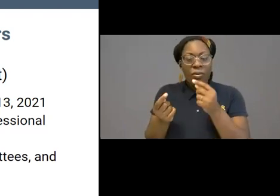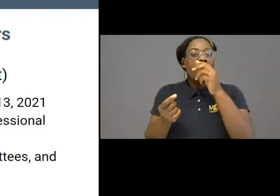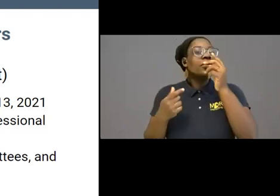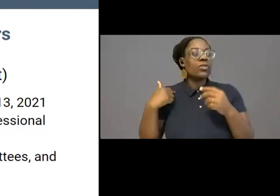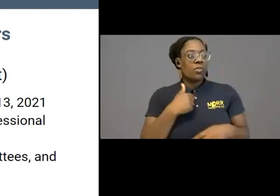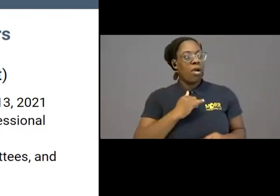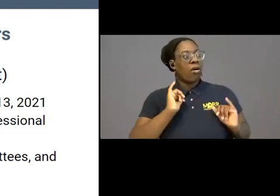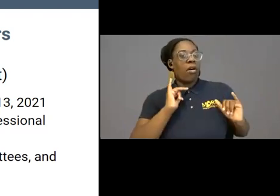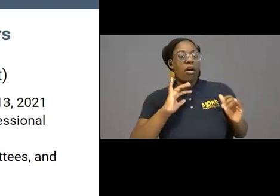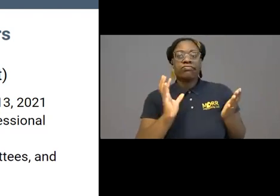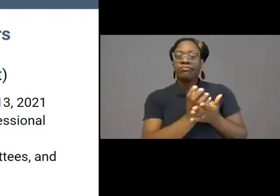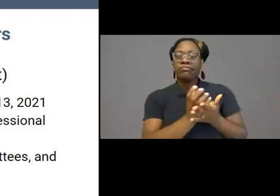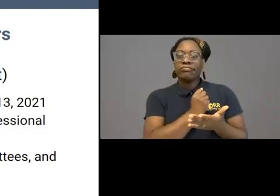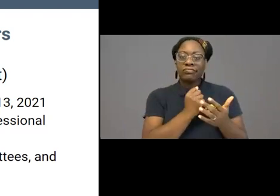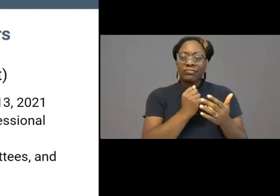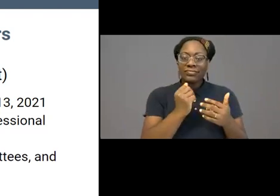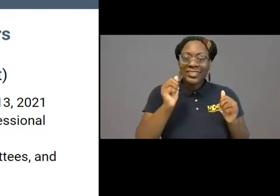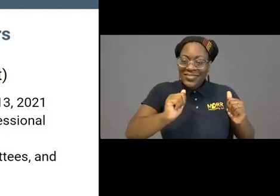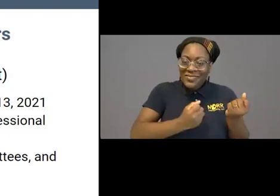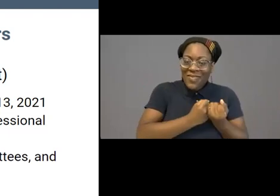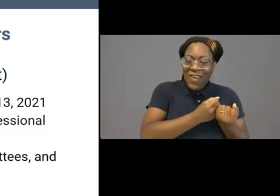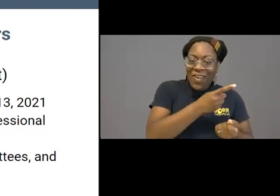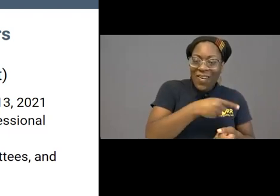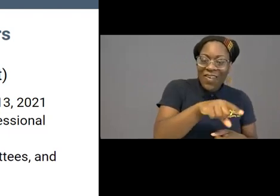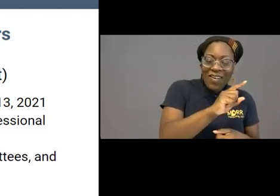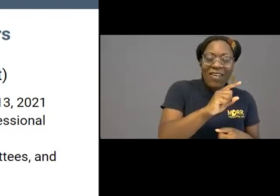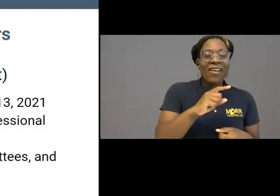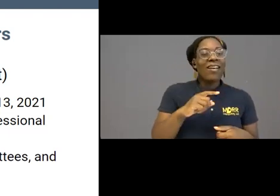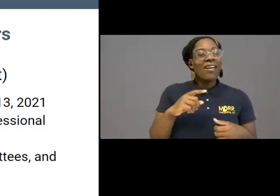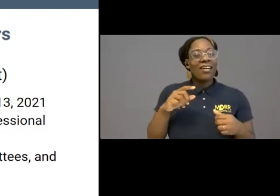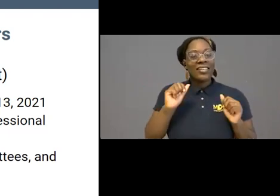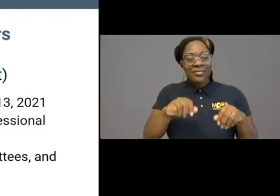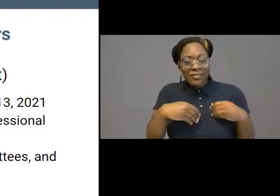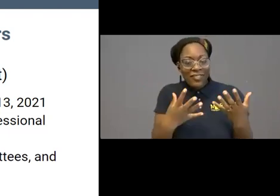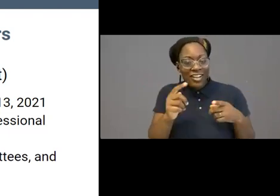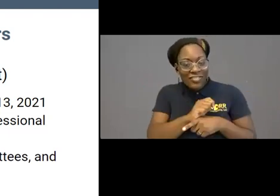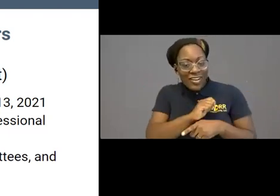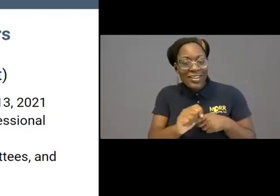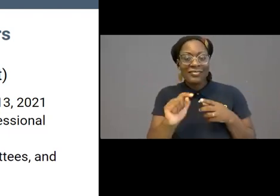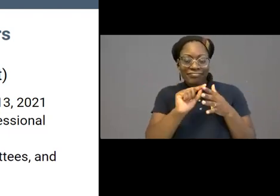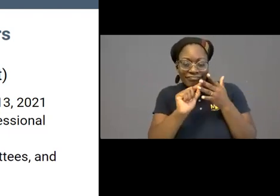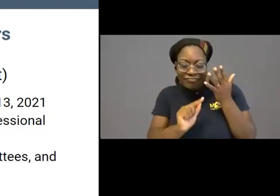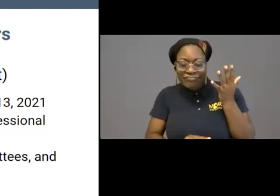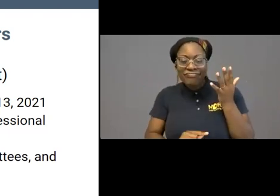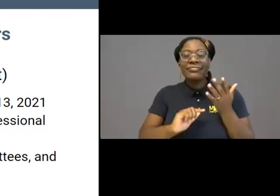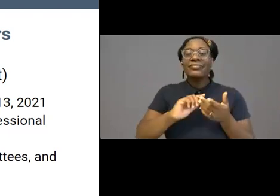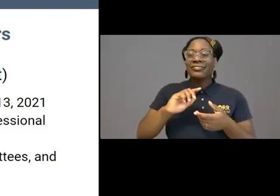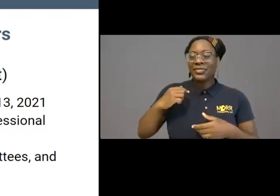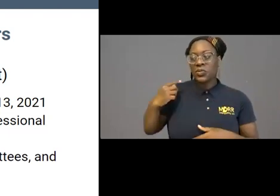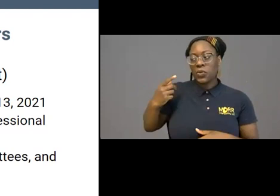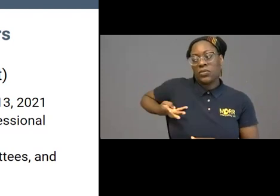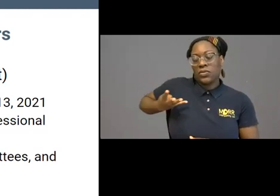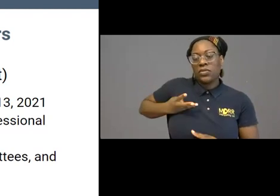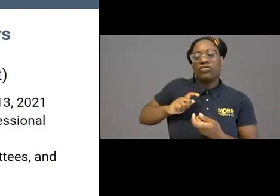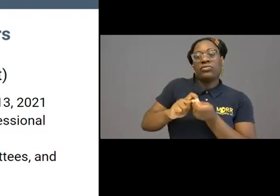forward. After months of work, we announced the Online Writing Centers Association in October 2020. The organization will be 1 year